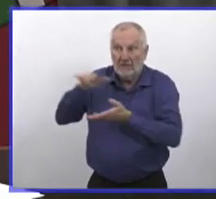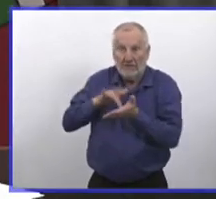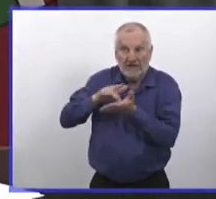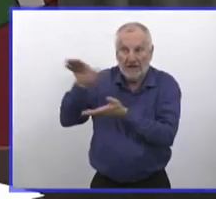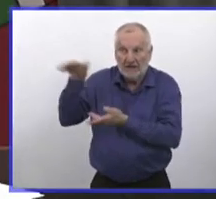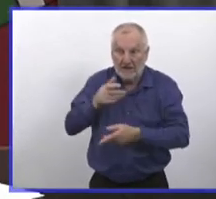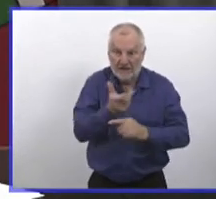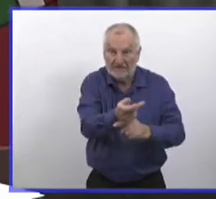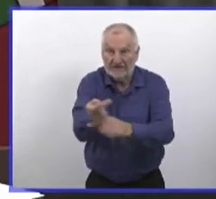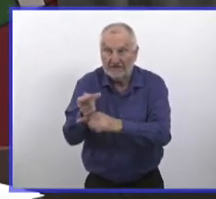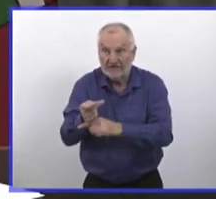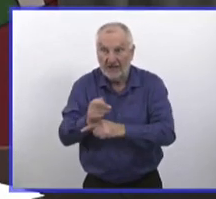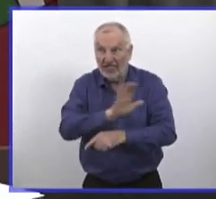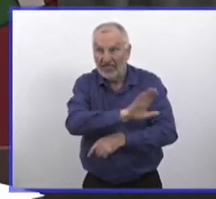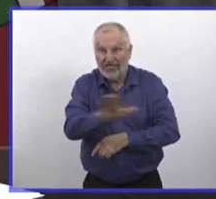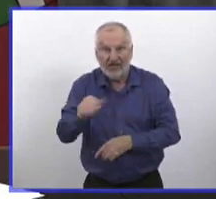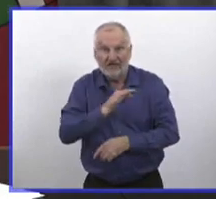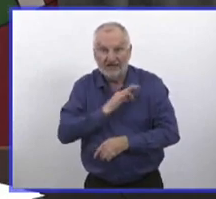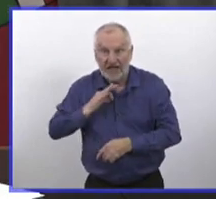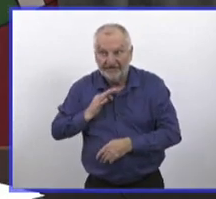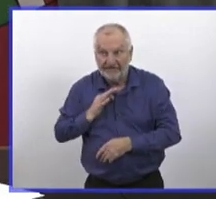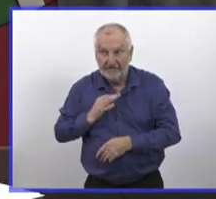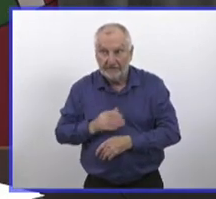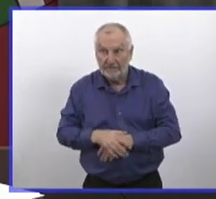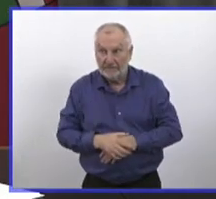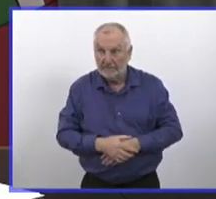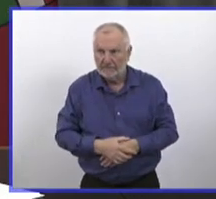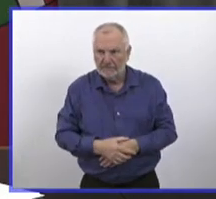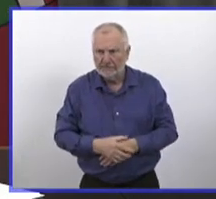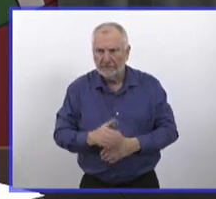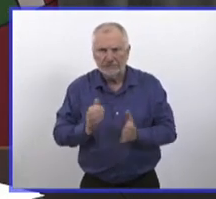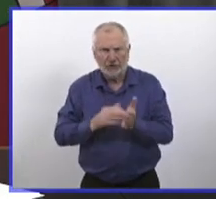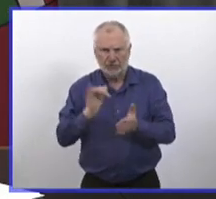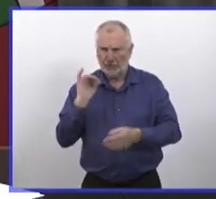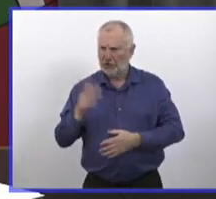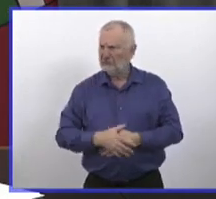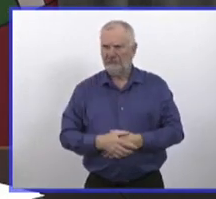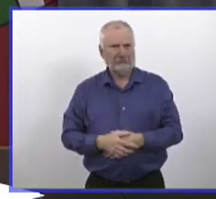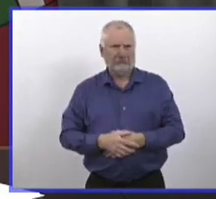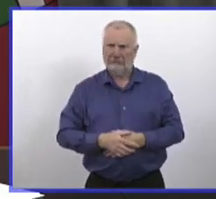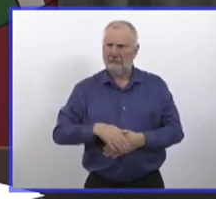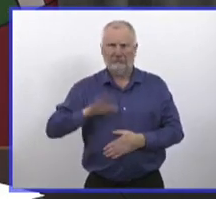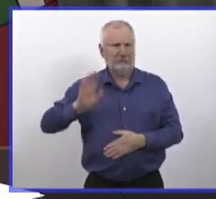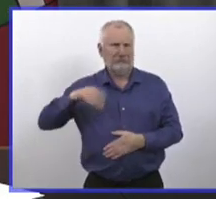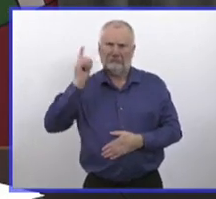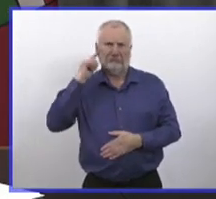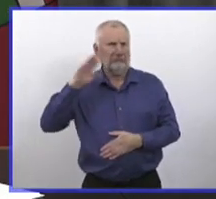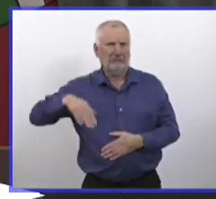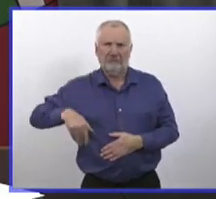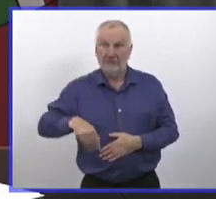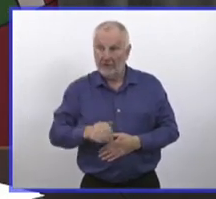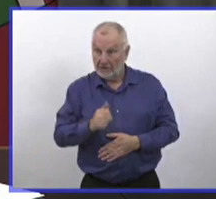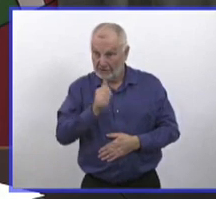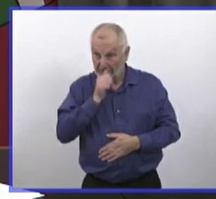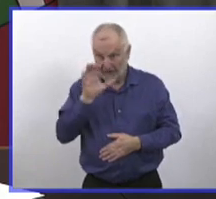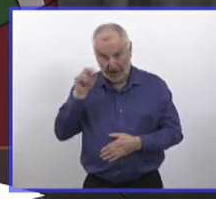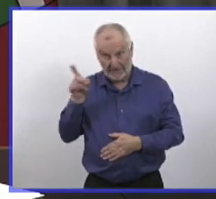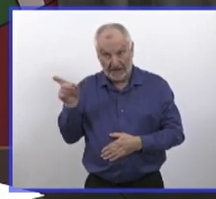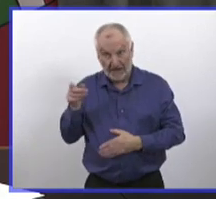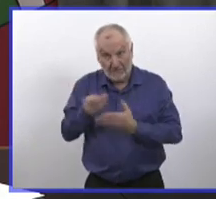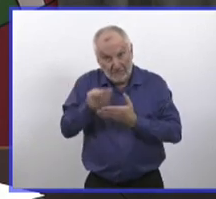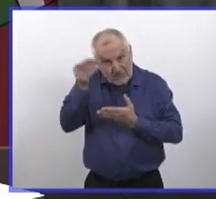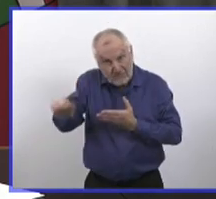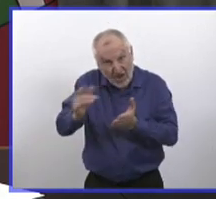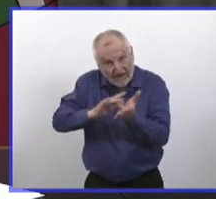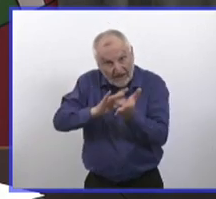with any cases of individual firms obtaining vaccine through alternate supplies. If it is occurring,